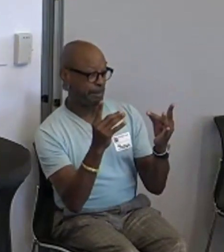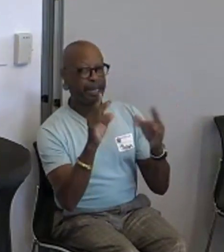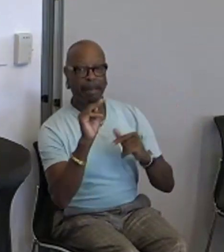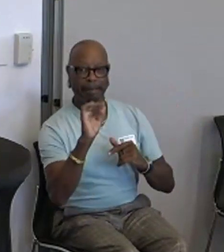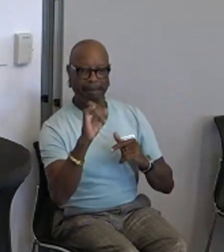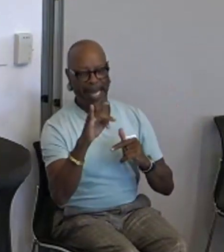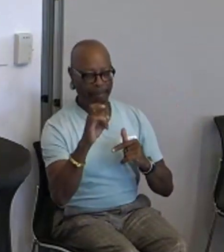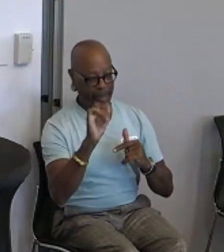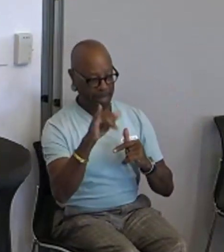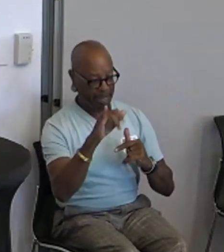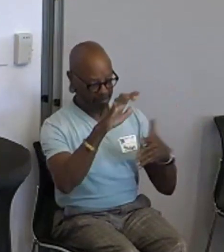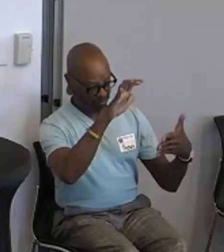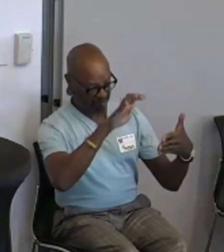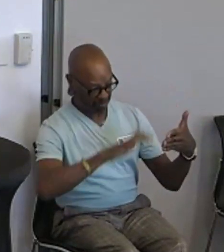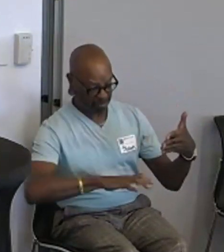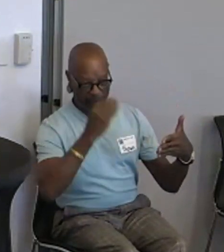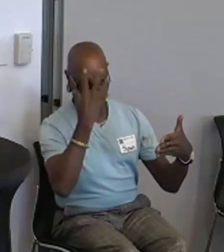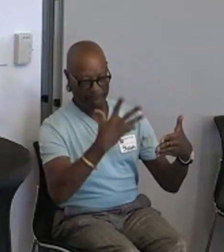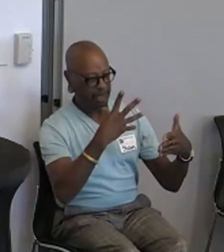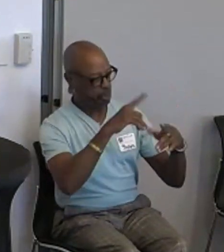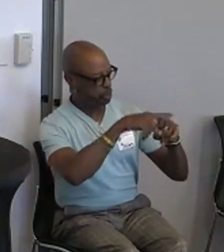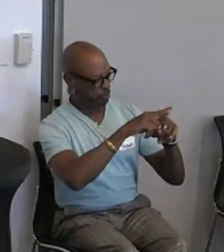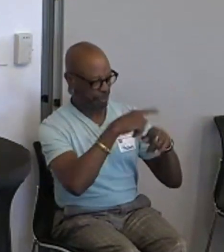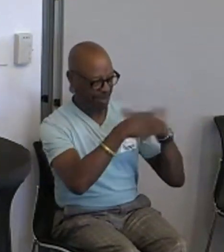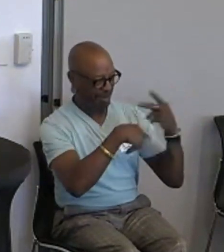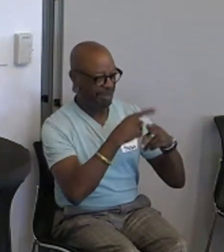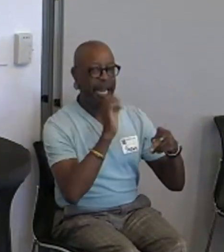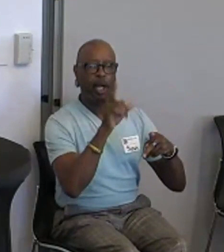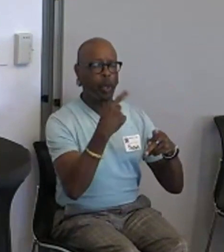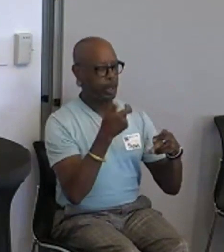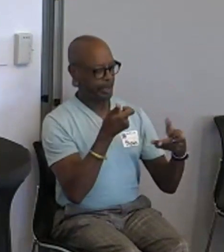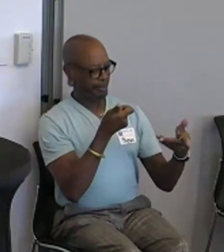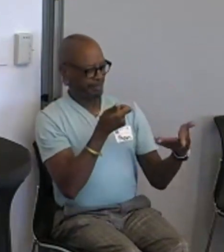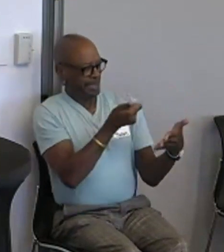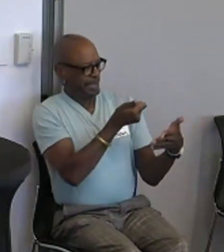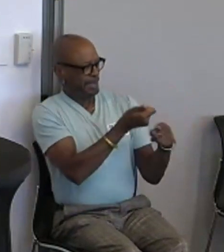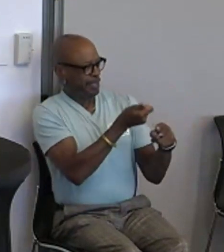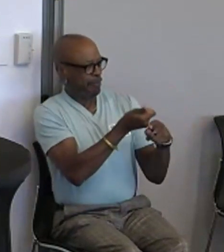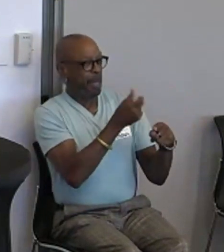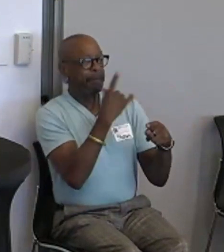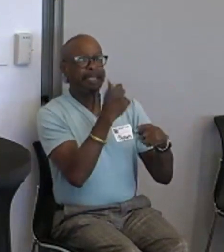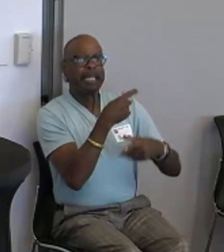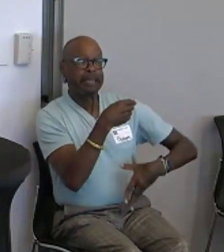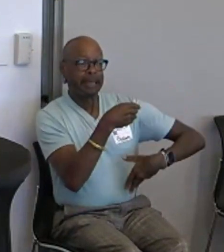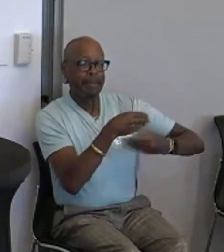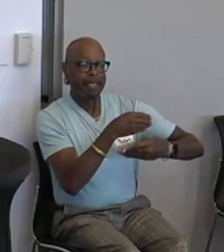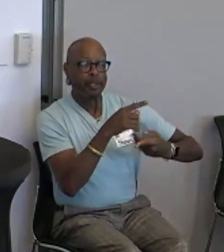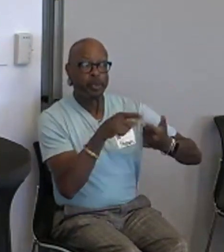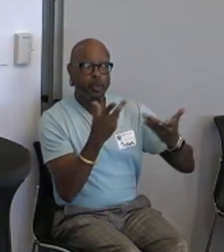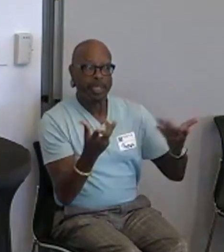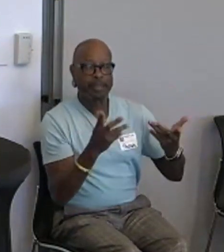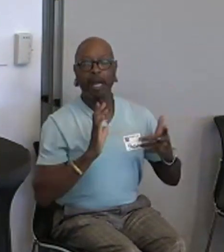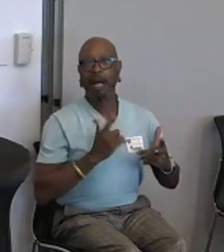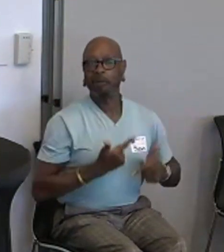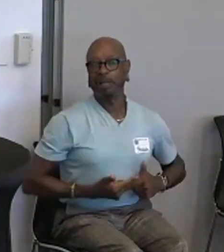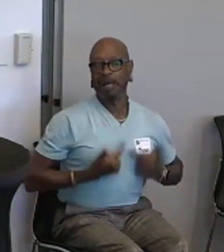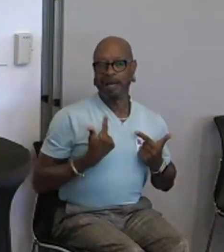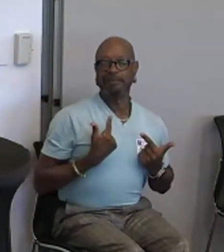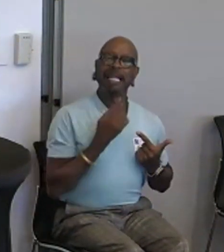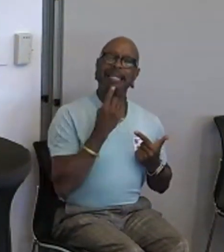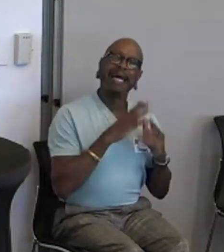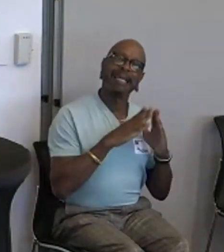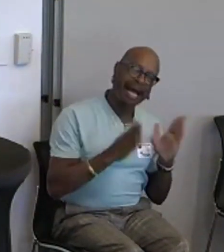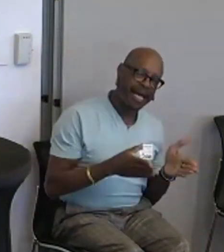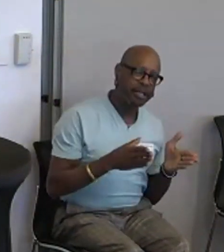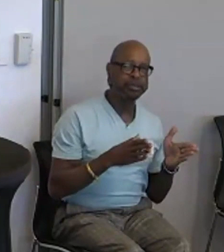kinds of information, but not just in themselves, but supplemental to the rest of our lives. The LightHouse did